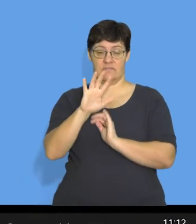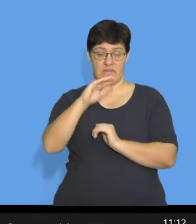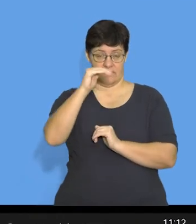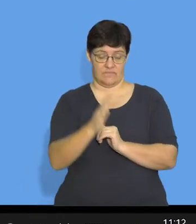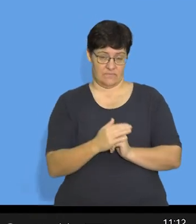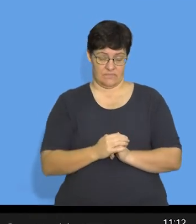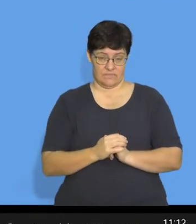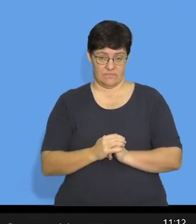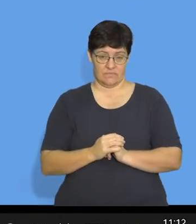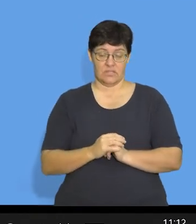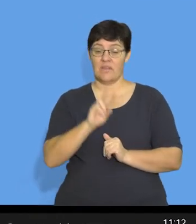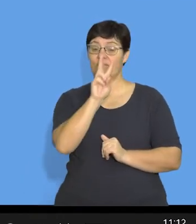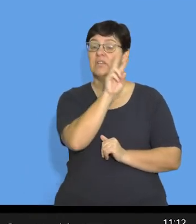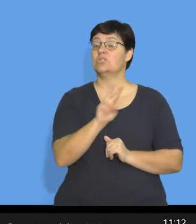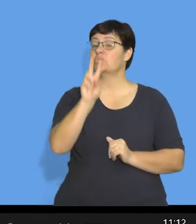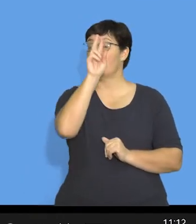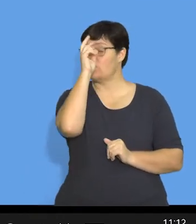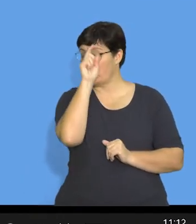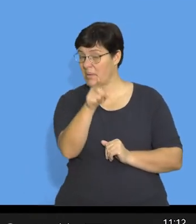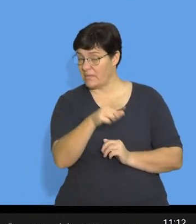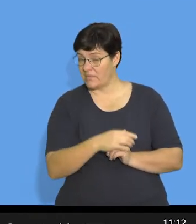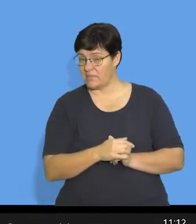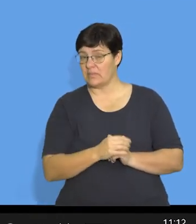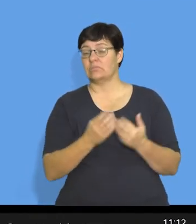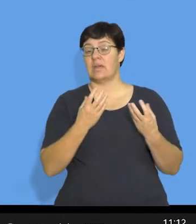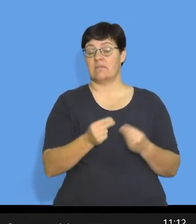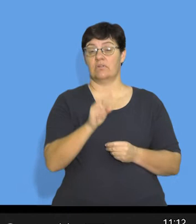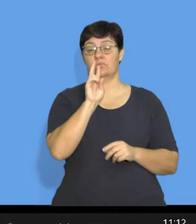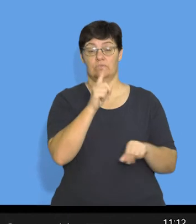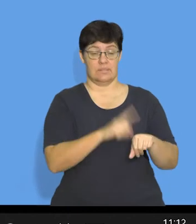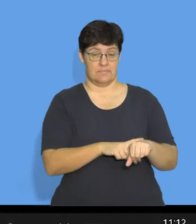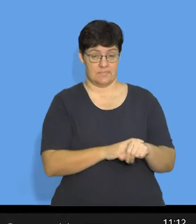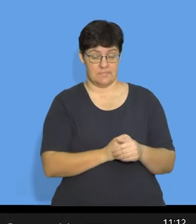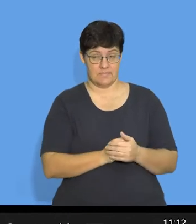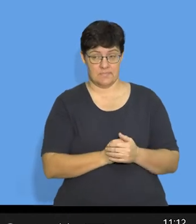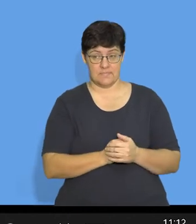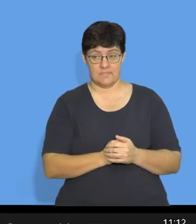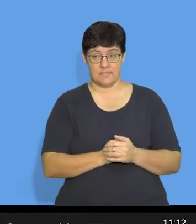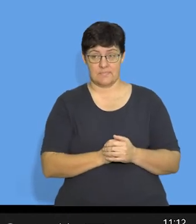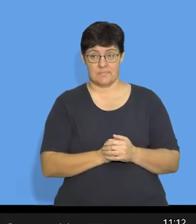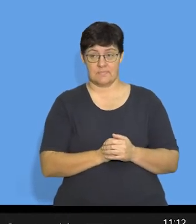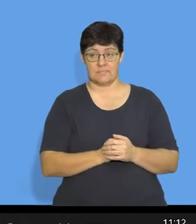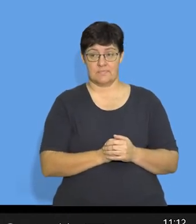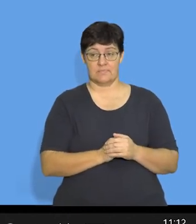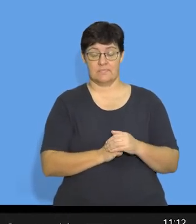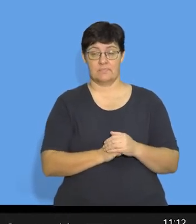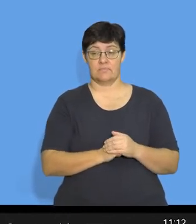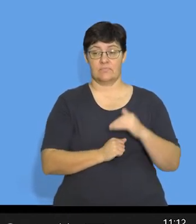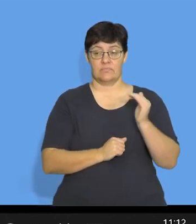Now we're going to have to pay attention to some maths here. So I've got 2 times minus 9.8